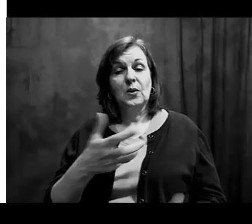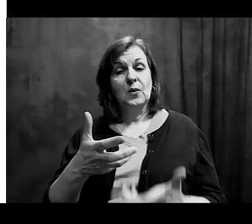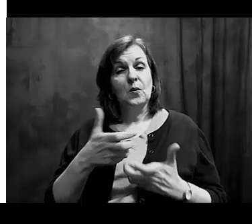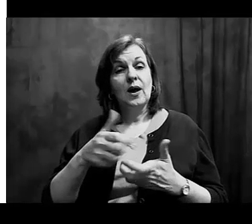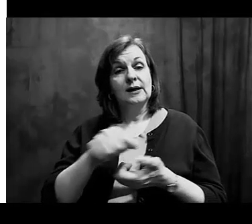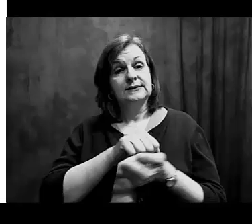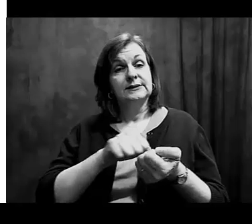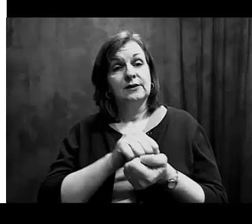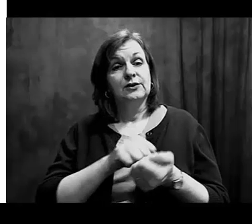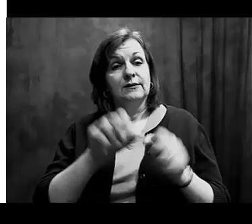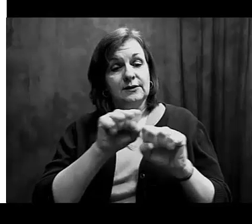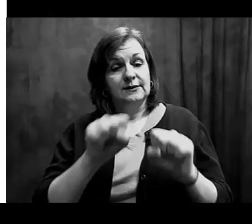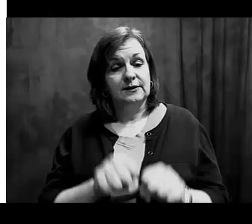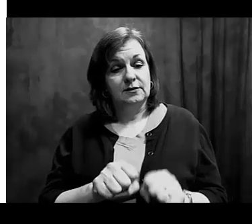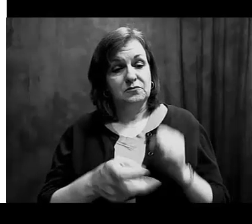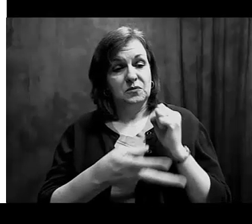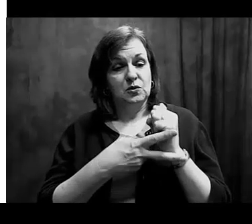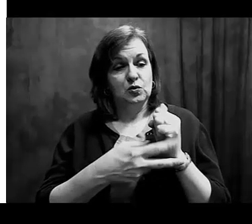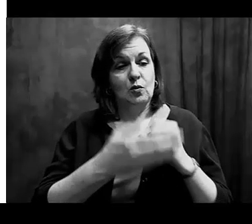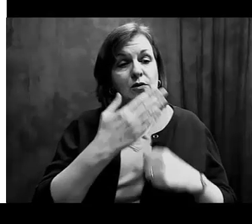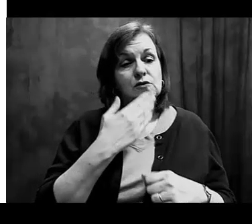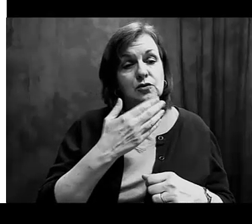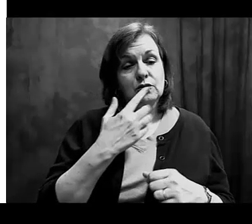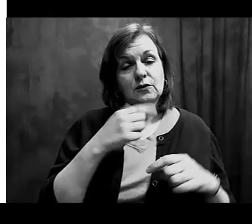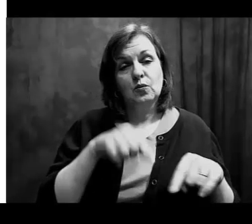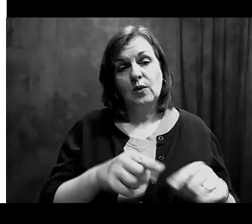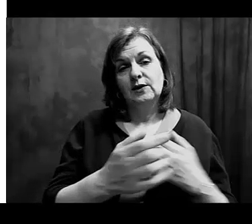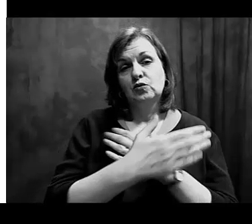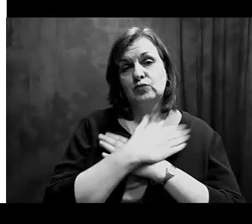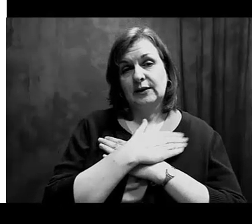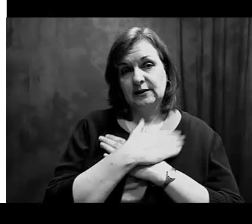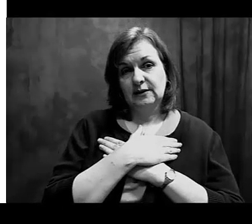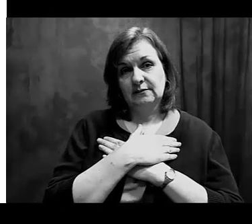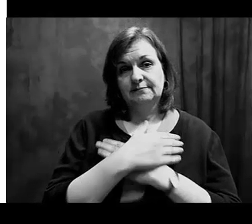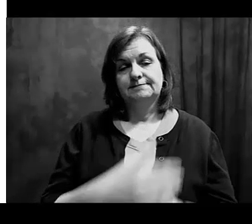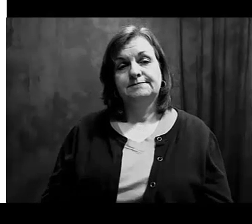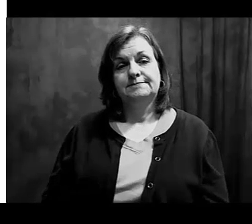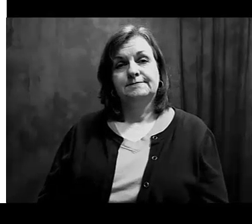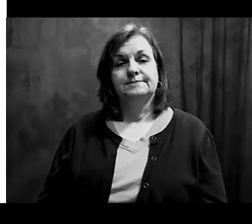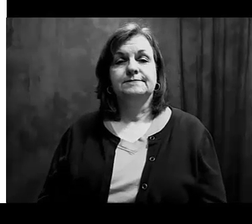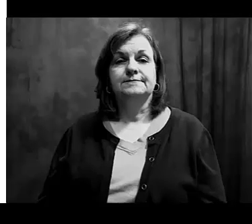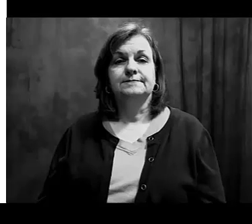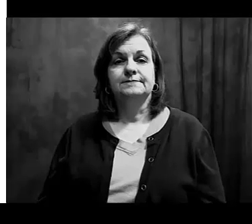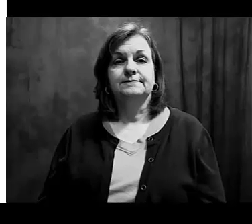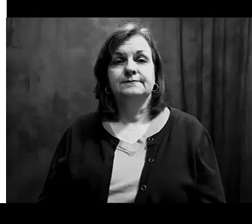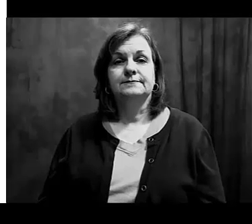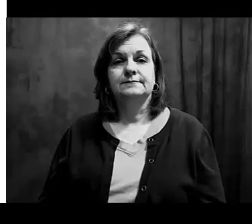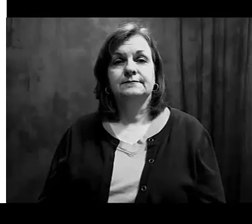actually do something like store sugars now while we're at rest and while we can.